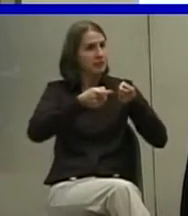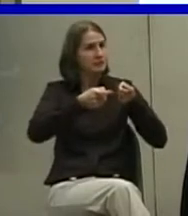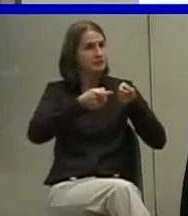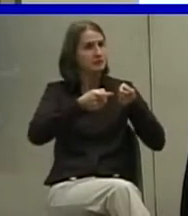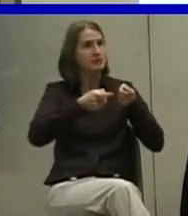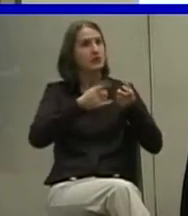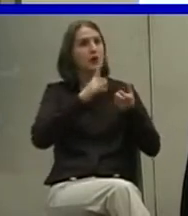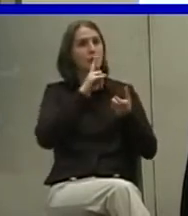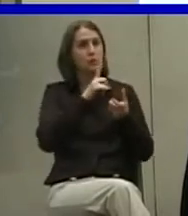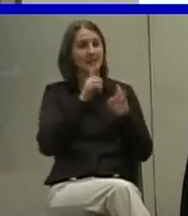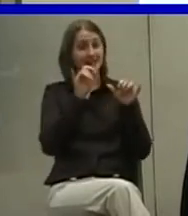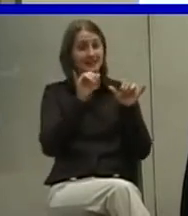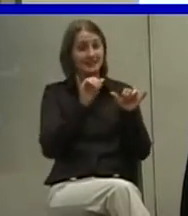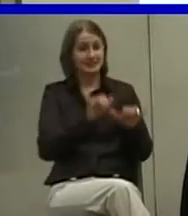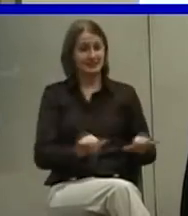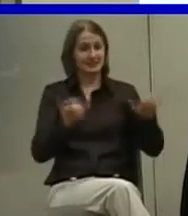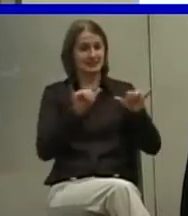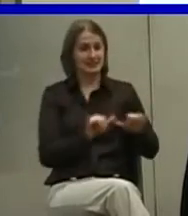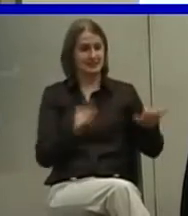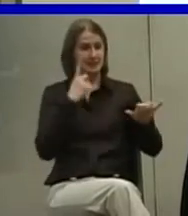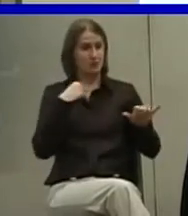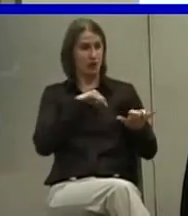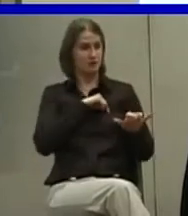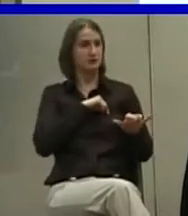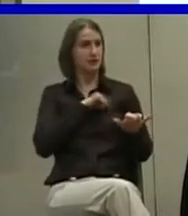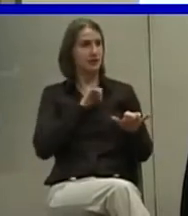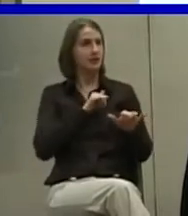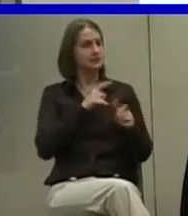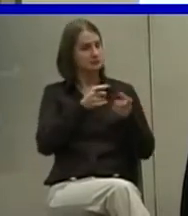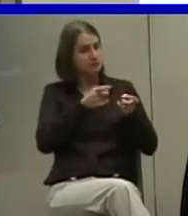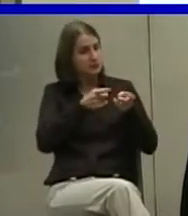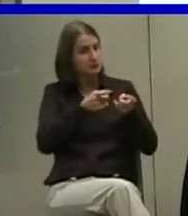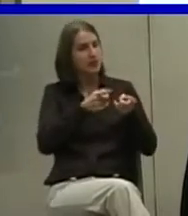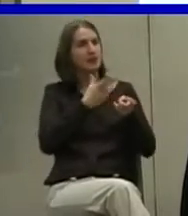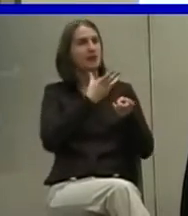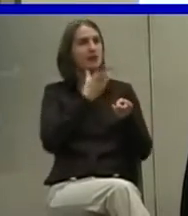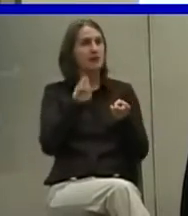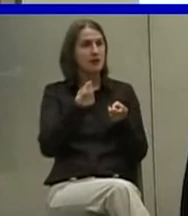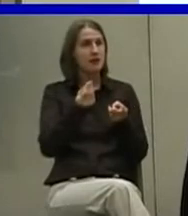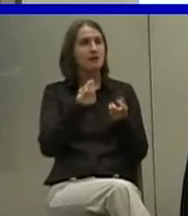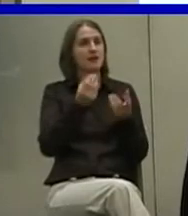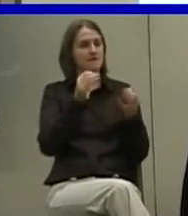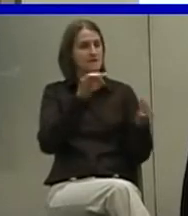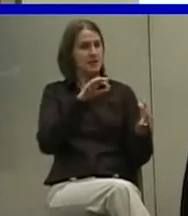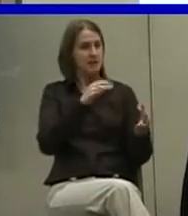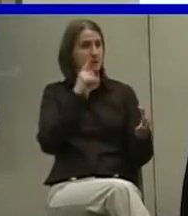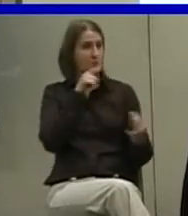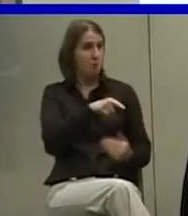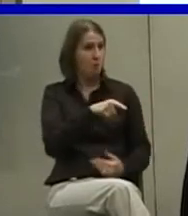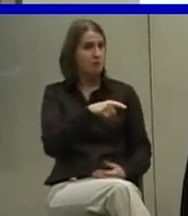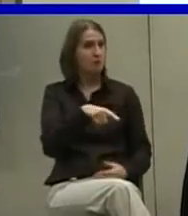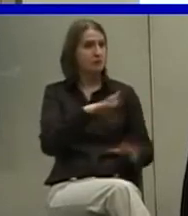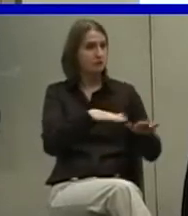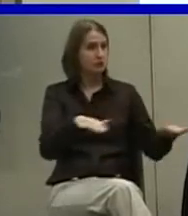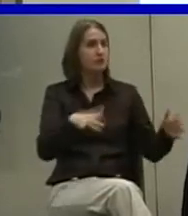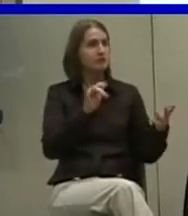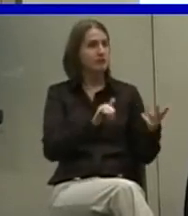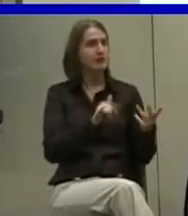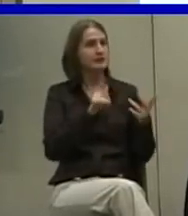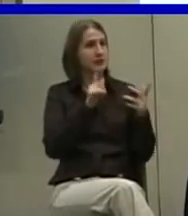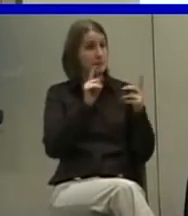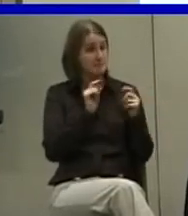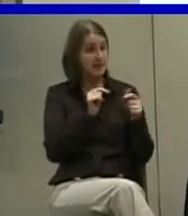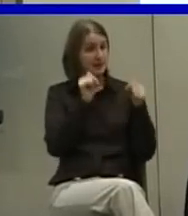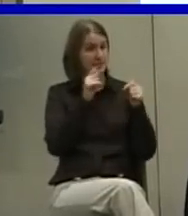our part is discipline. Feedback to kids immediately and consistently is discipline.